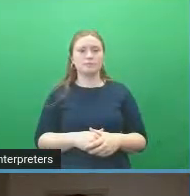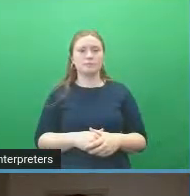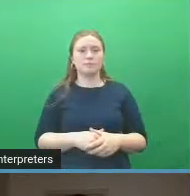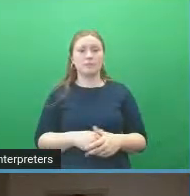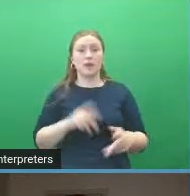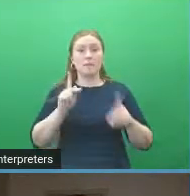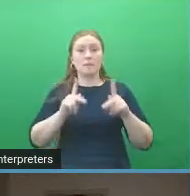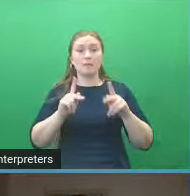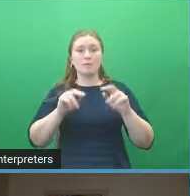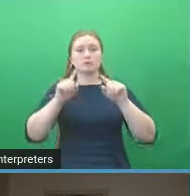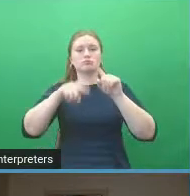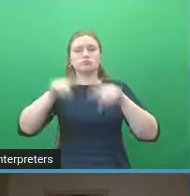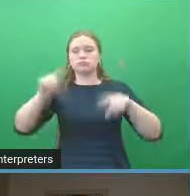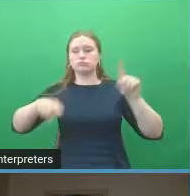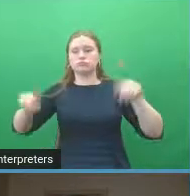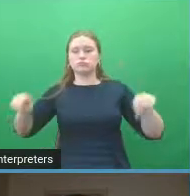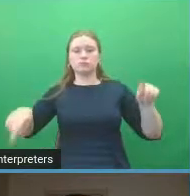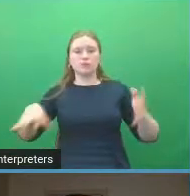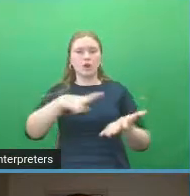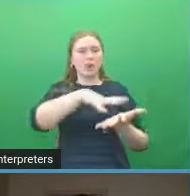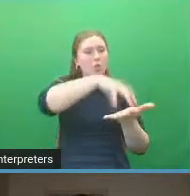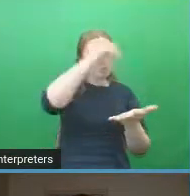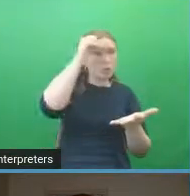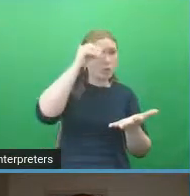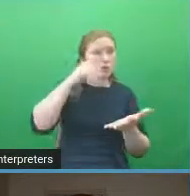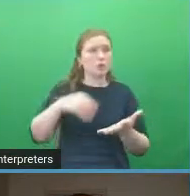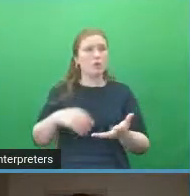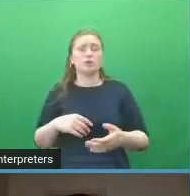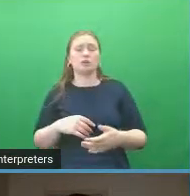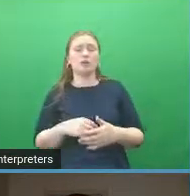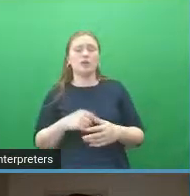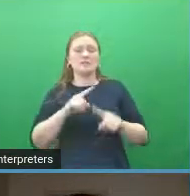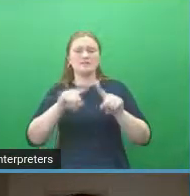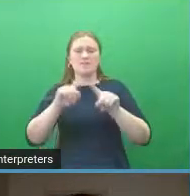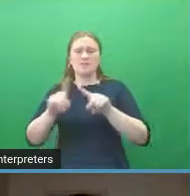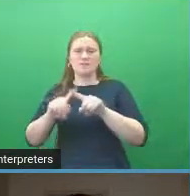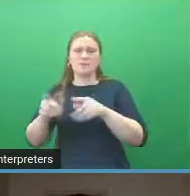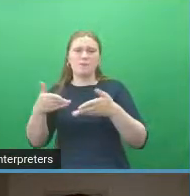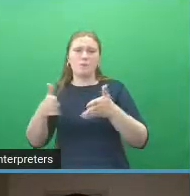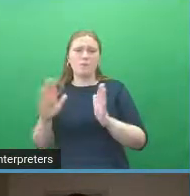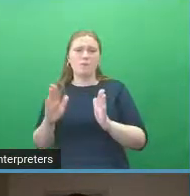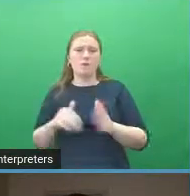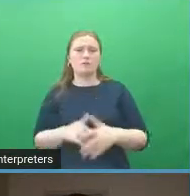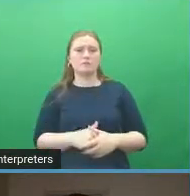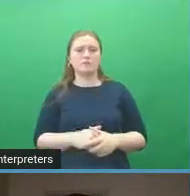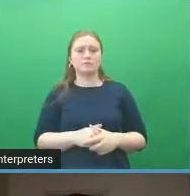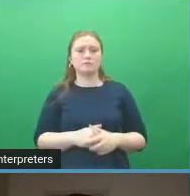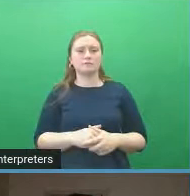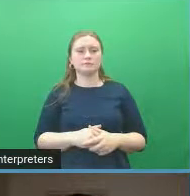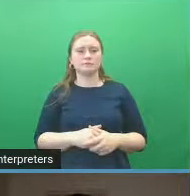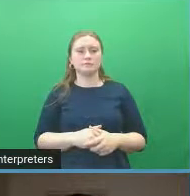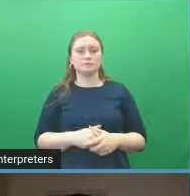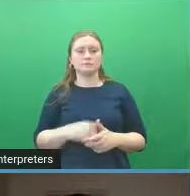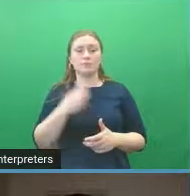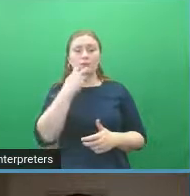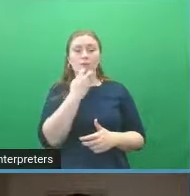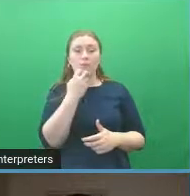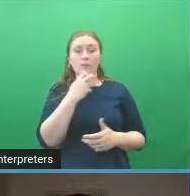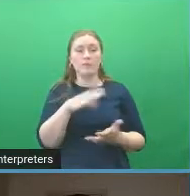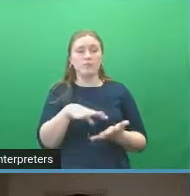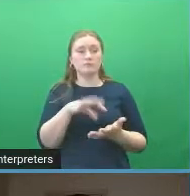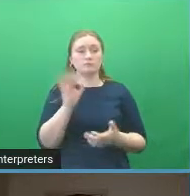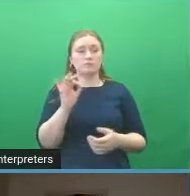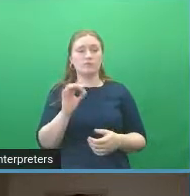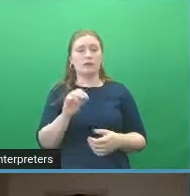provide instructions on how the breakout sessions will work in formats: verbally, via slide on the screen, via chat box, and as an